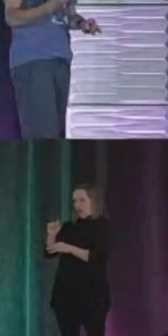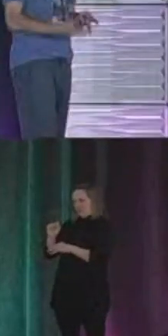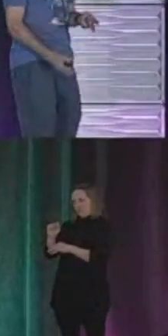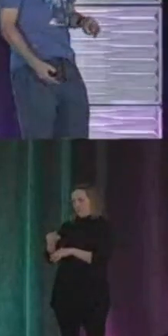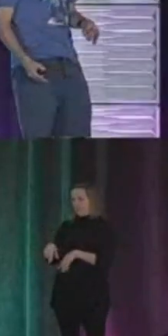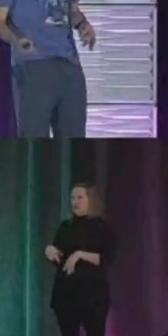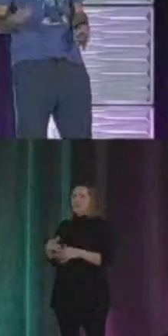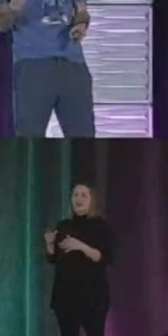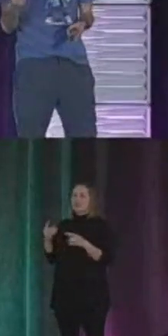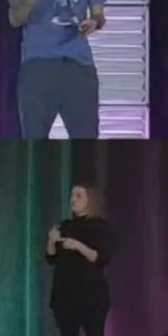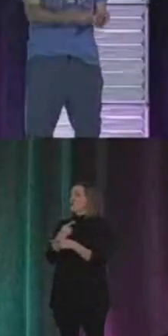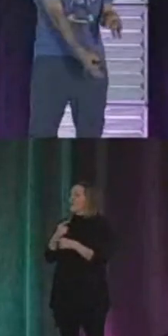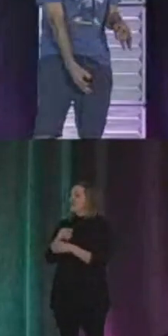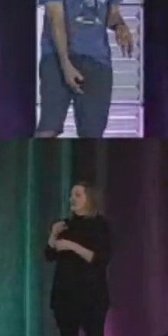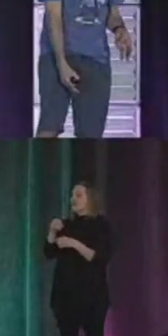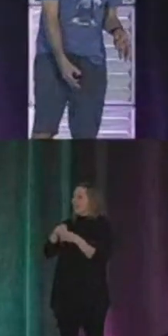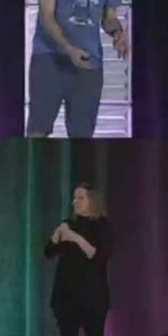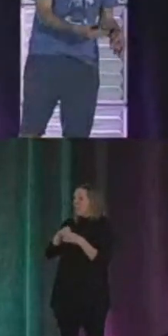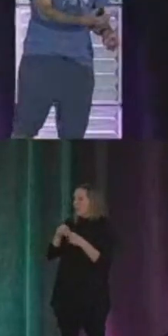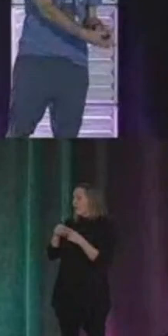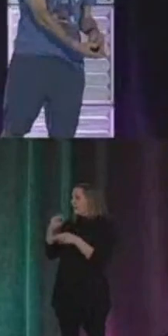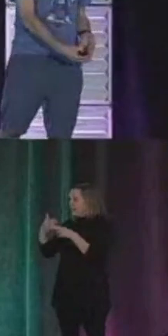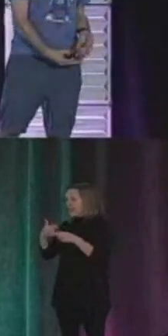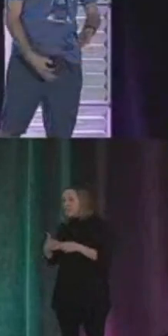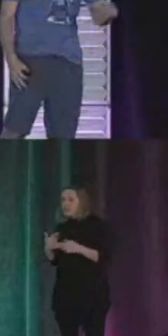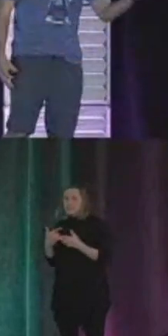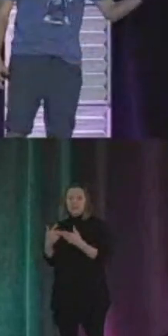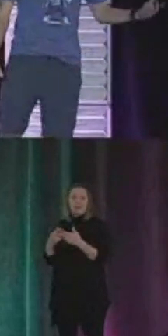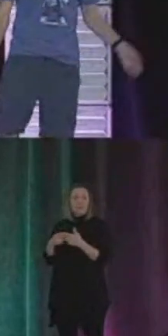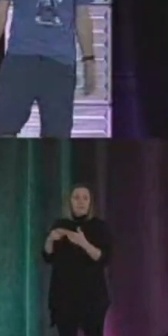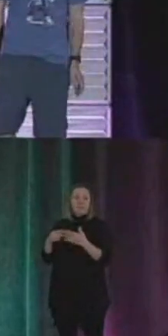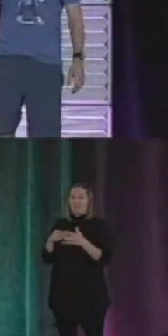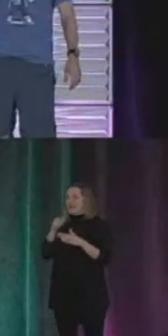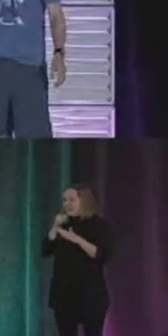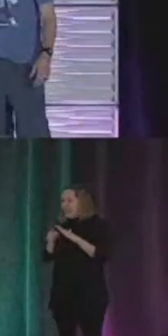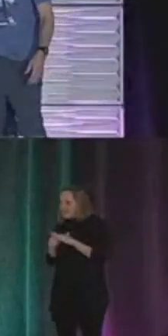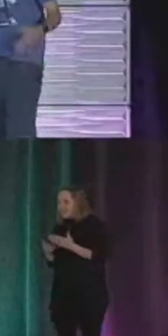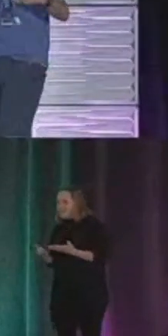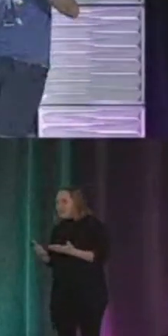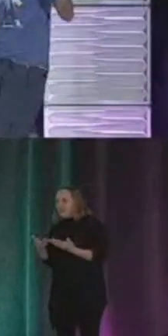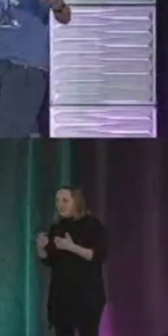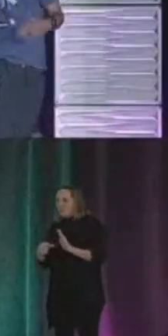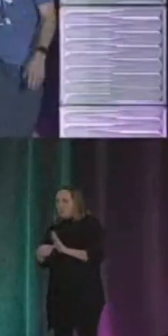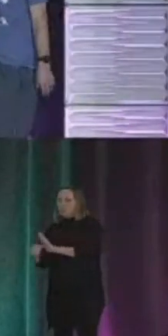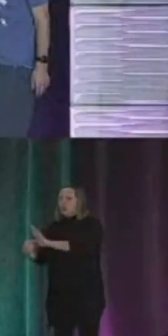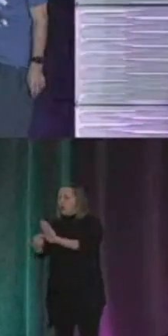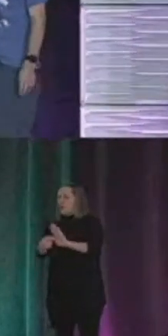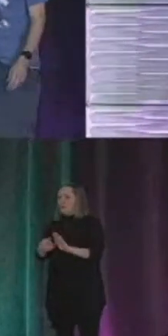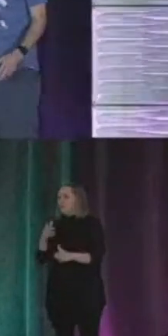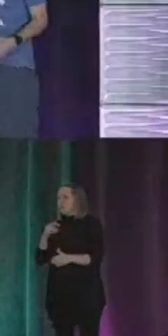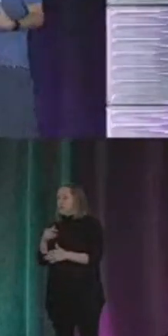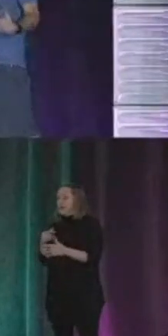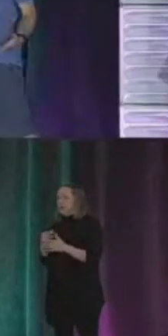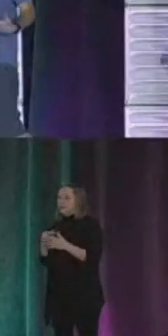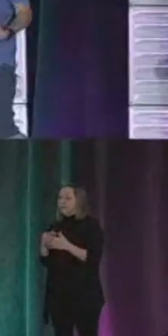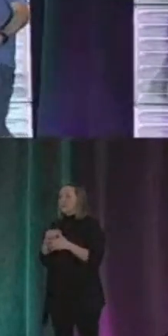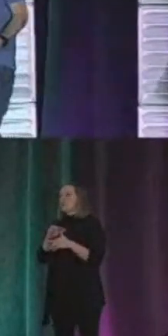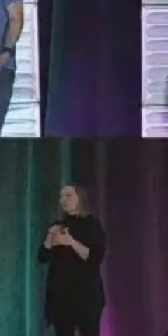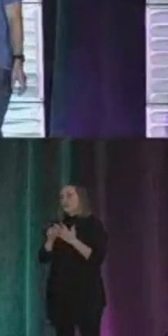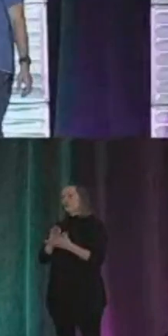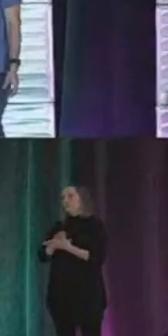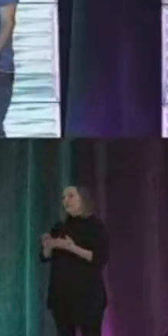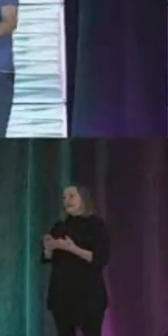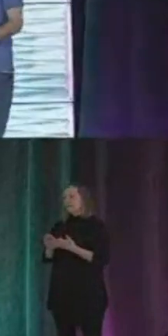inputs, they have names. You can have hidden inputs for like hidden stuff that you don't want the user to see that you want to be submitted. So it's all nice